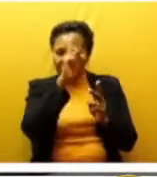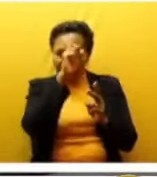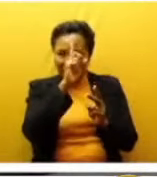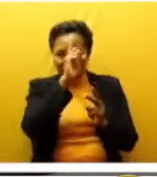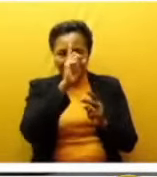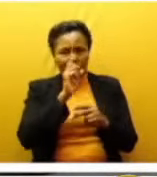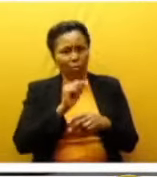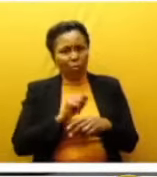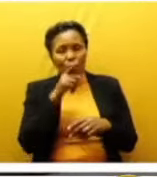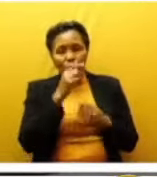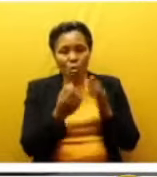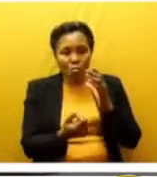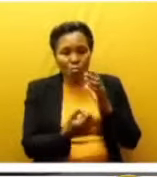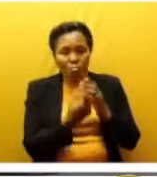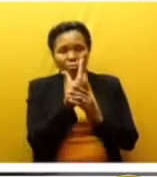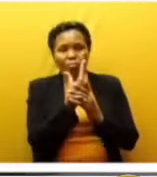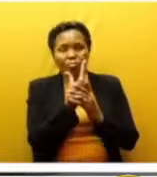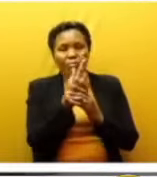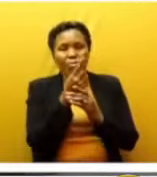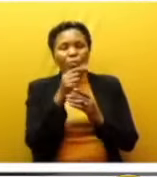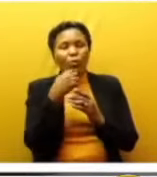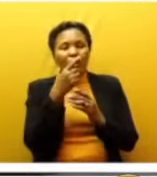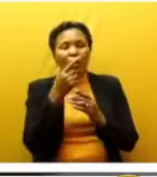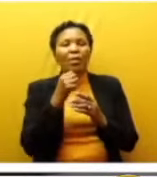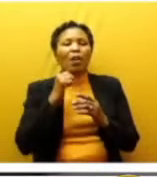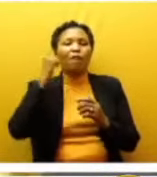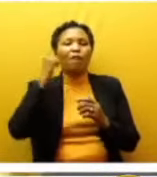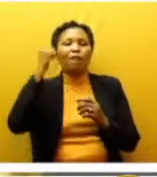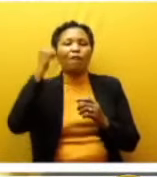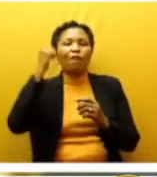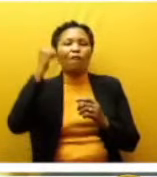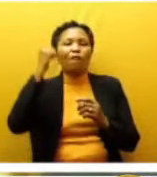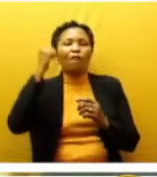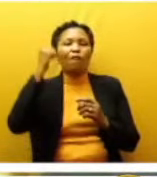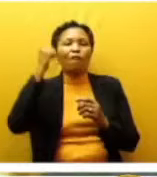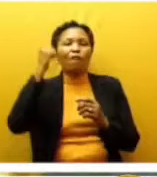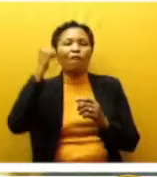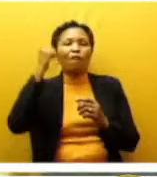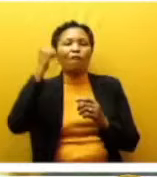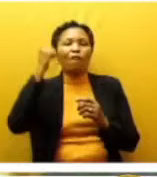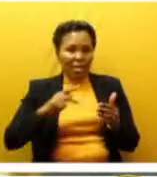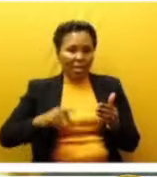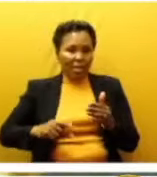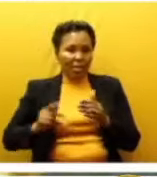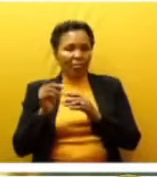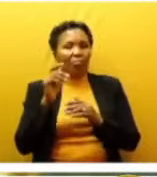You came up with, you say there is victory, because in King Solomon's story,